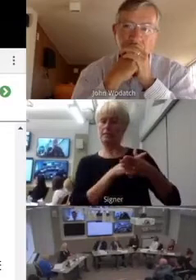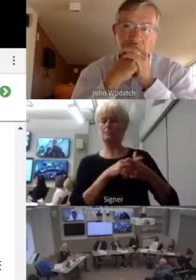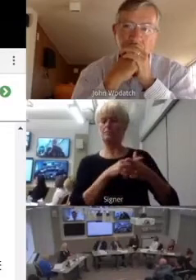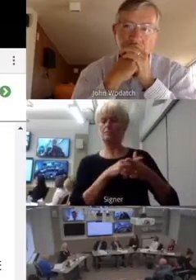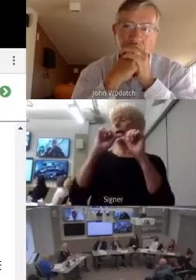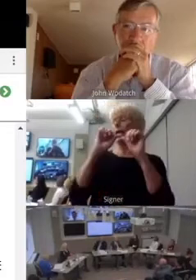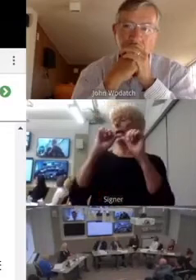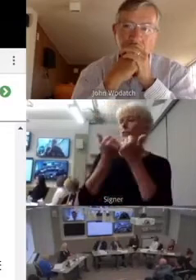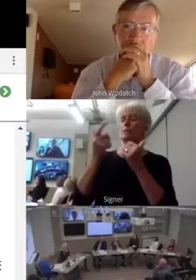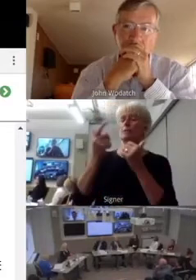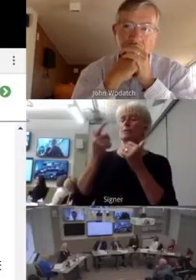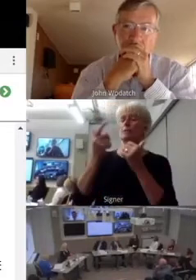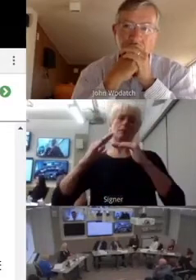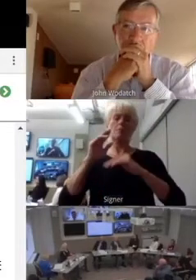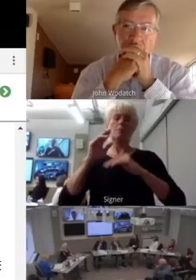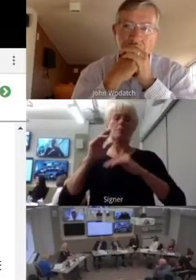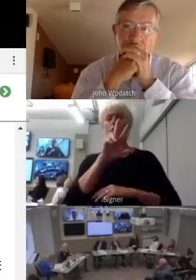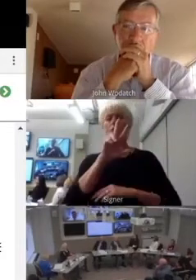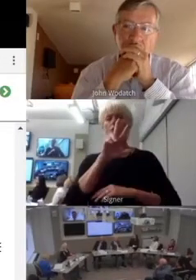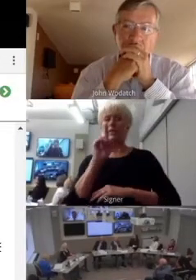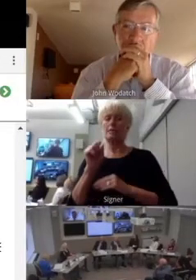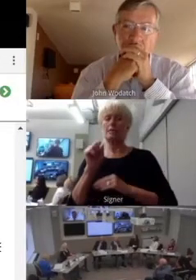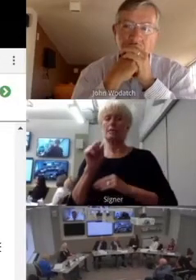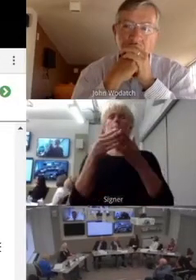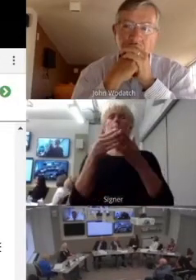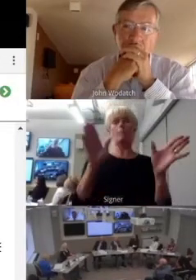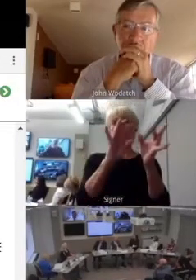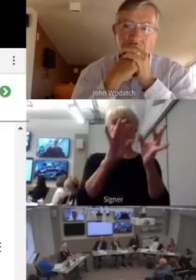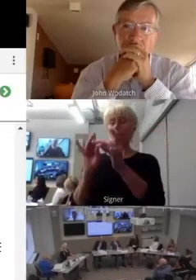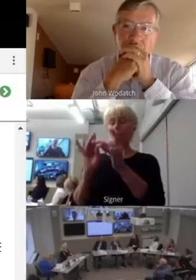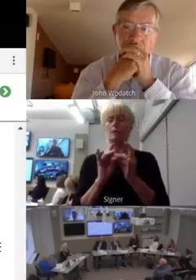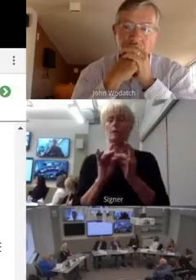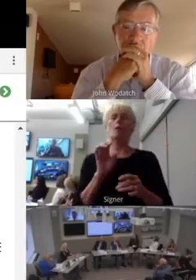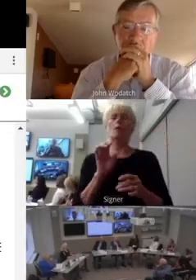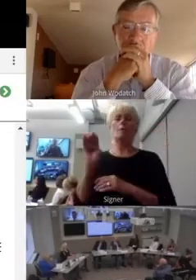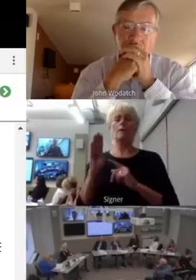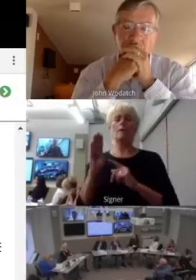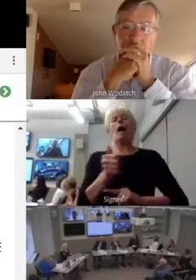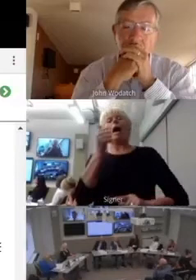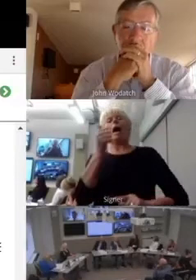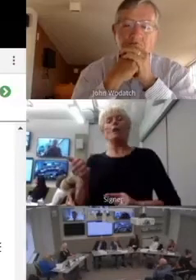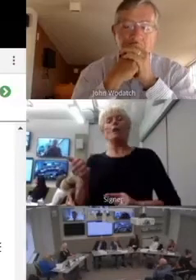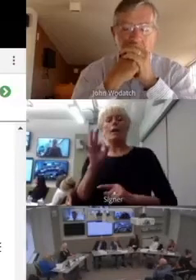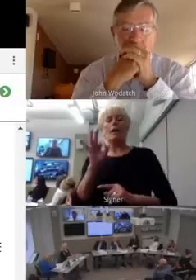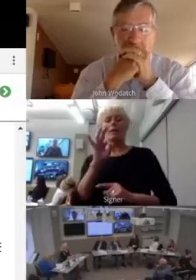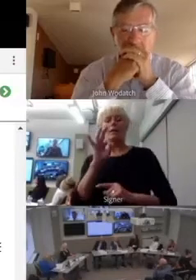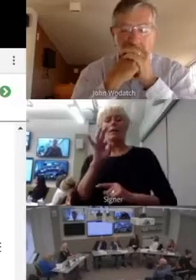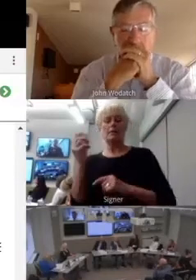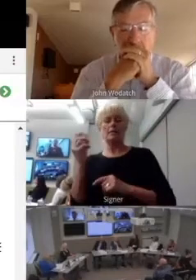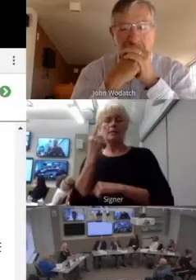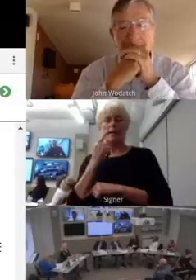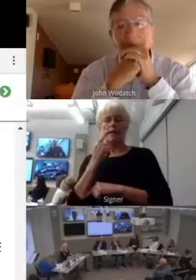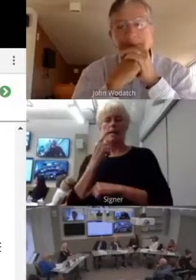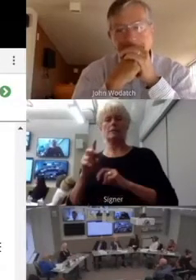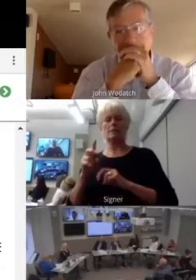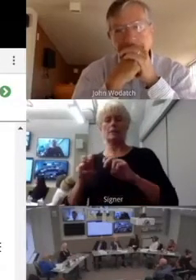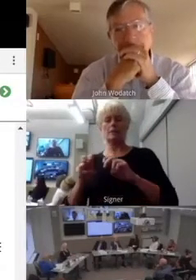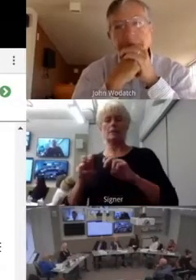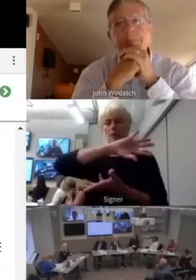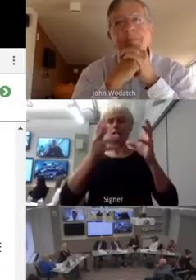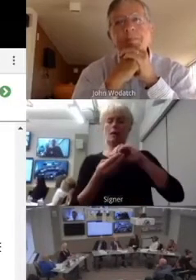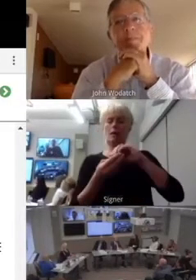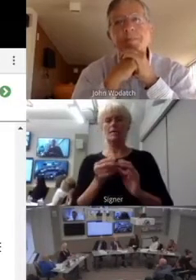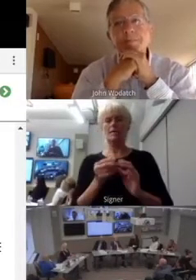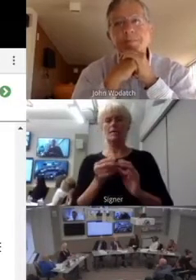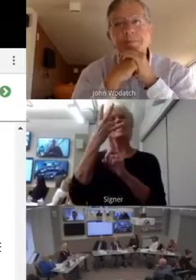comment, and OMB has another 90 days to clear the final rule. It's a total of 7 months. OMB